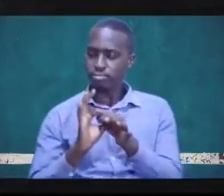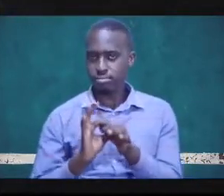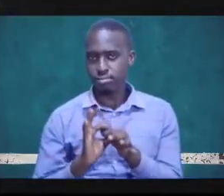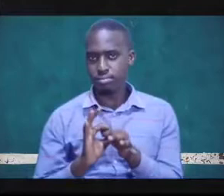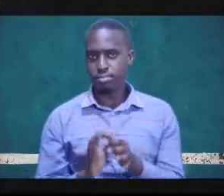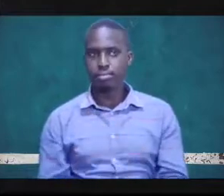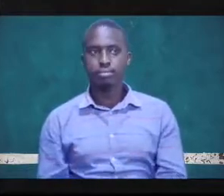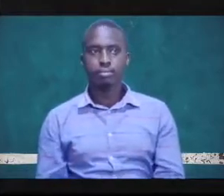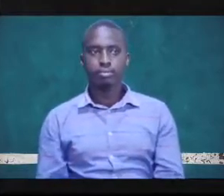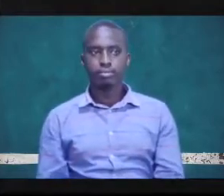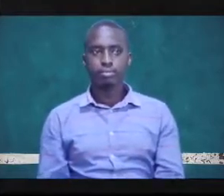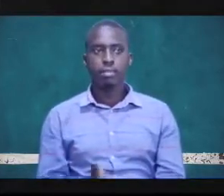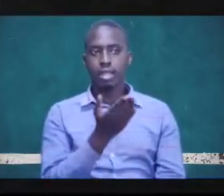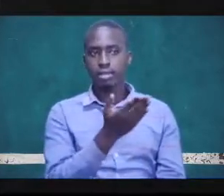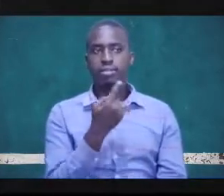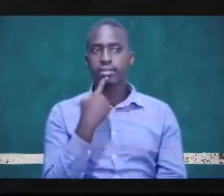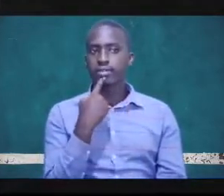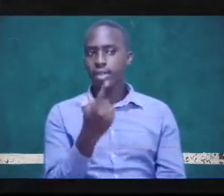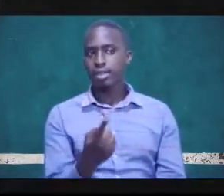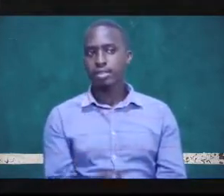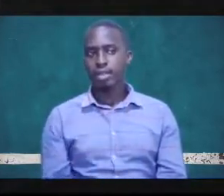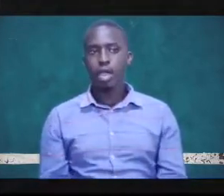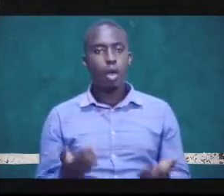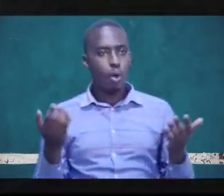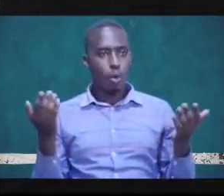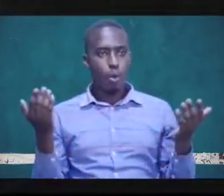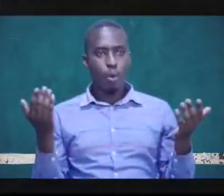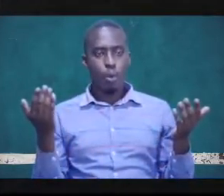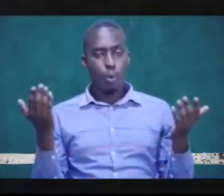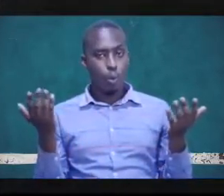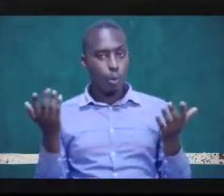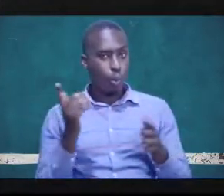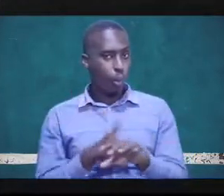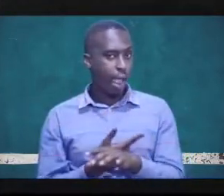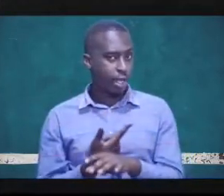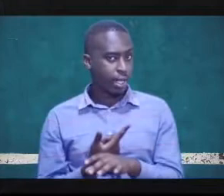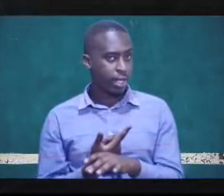is said, when